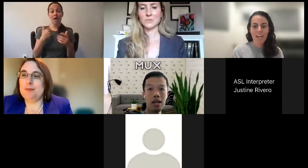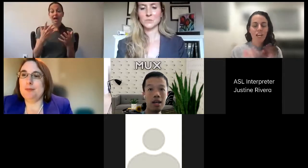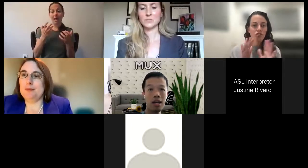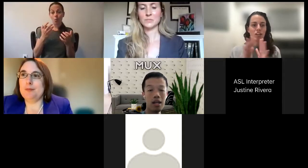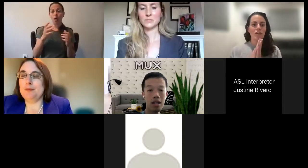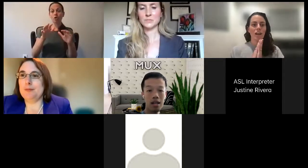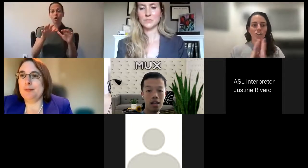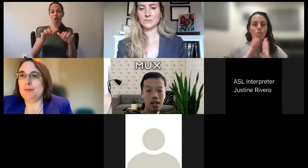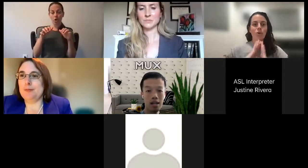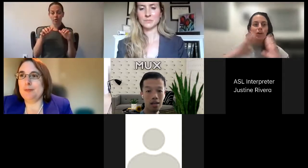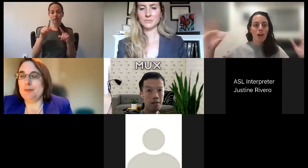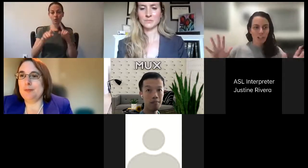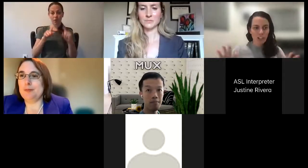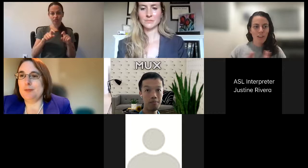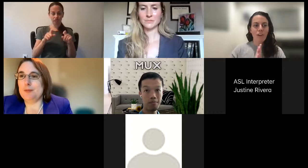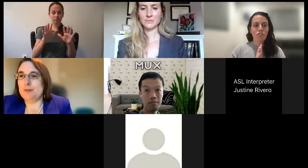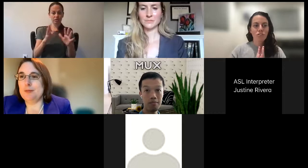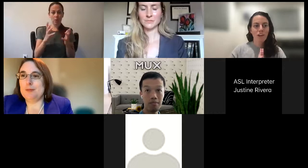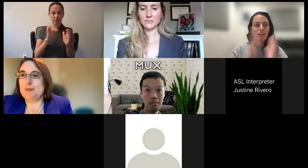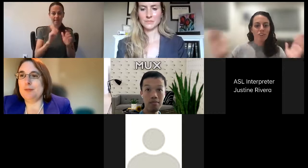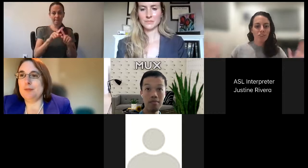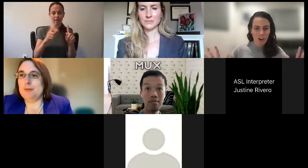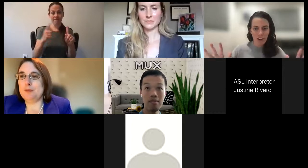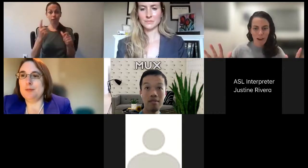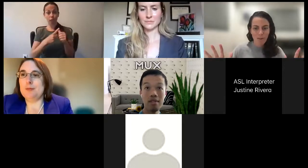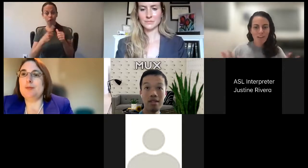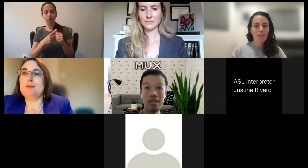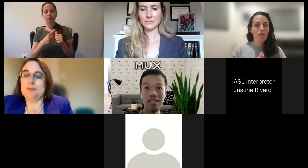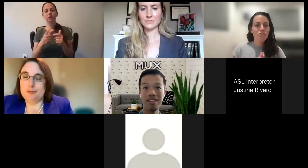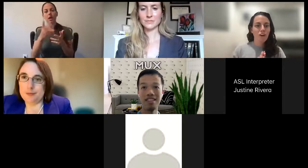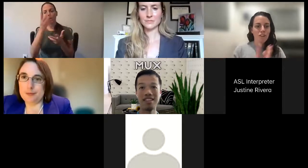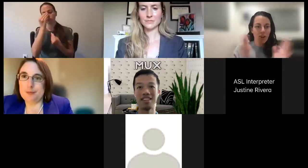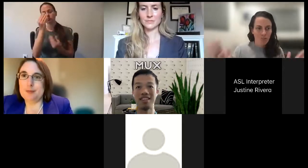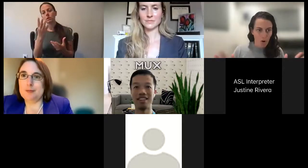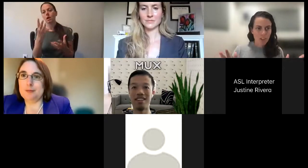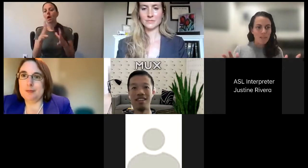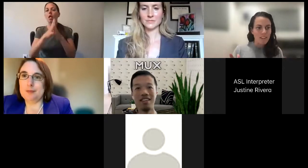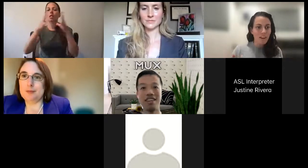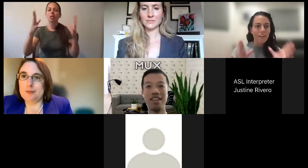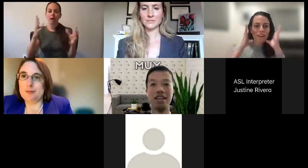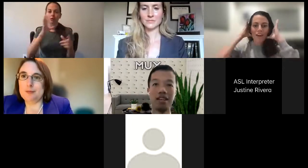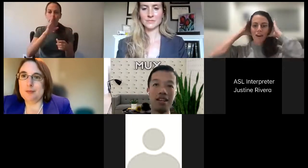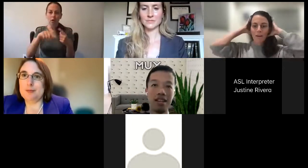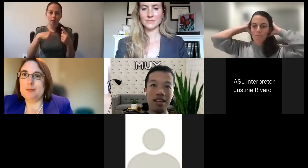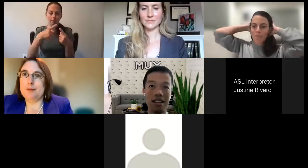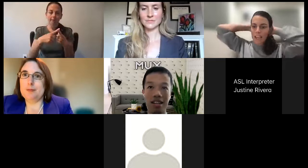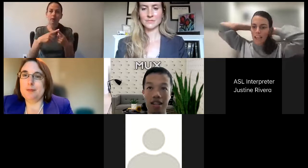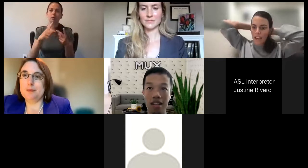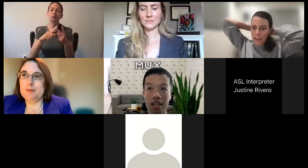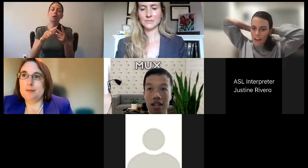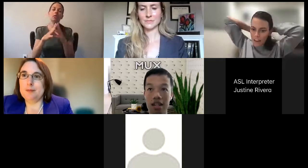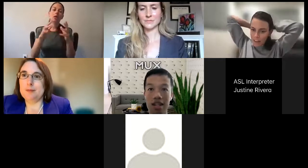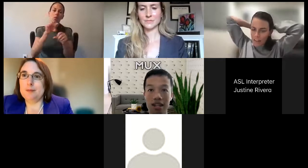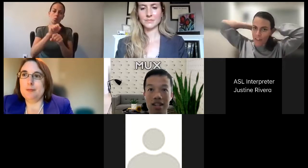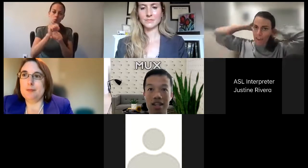next, I just want to acknowledge that there's a ton to talk about. There's a ton of work to be done.